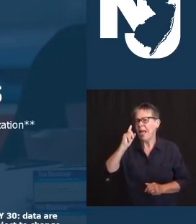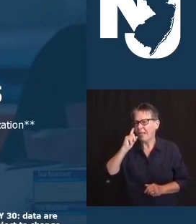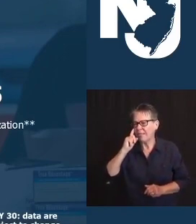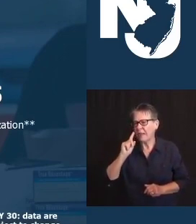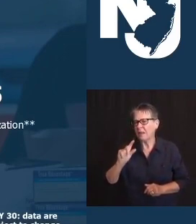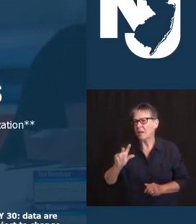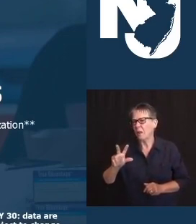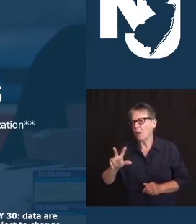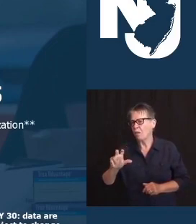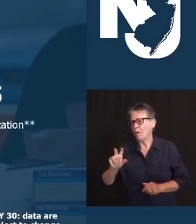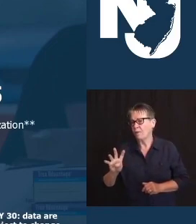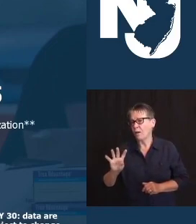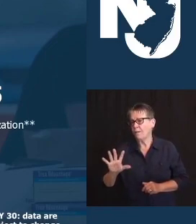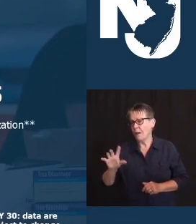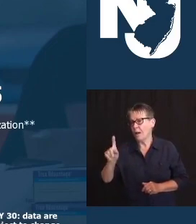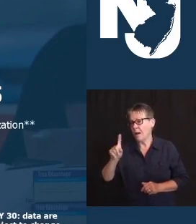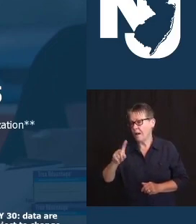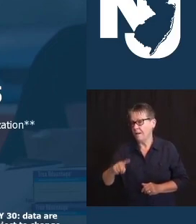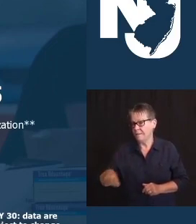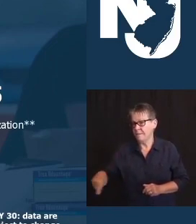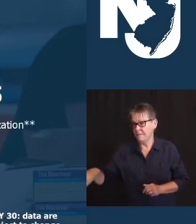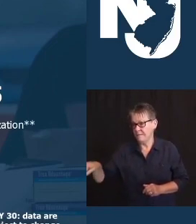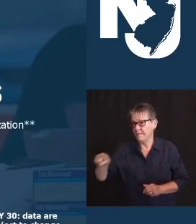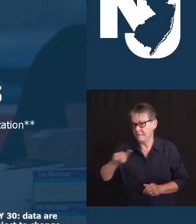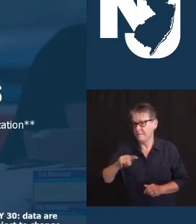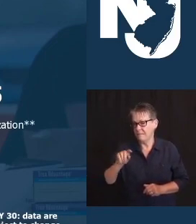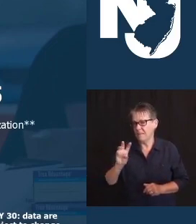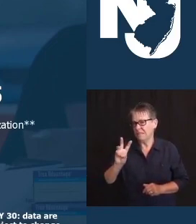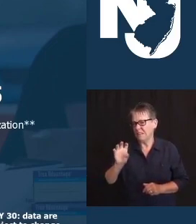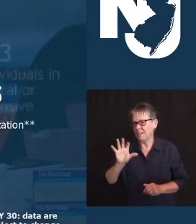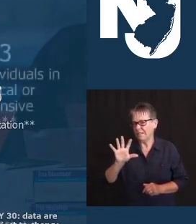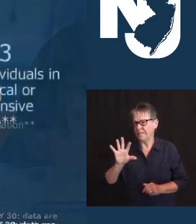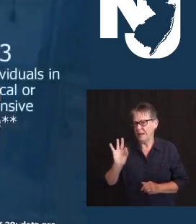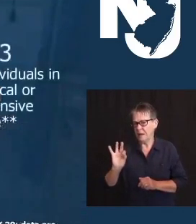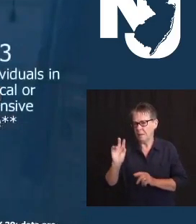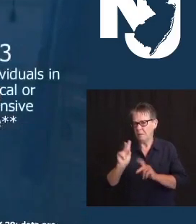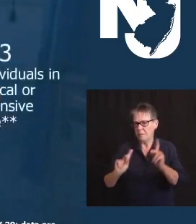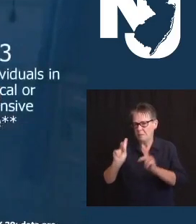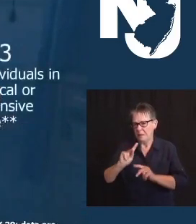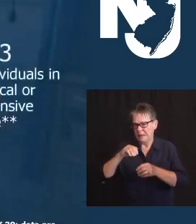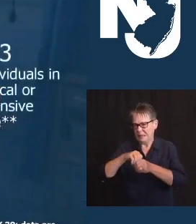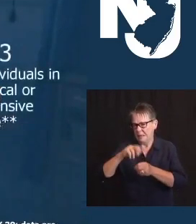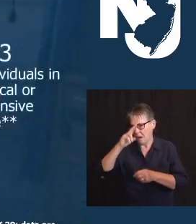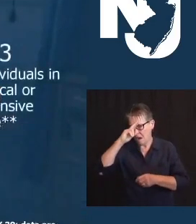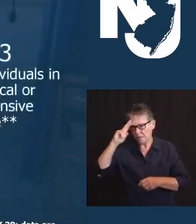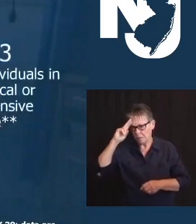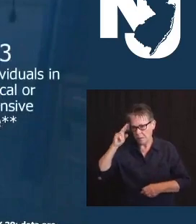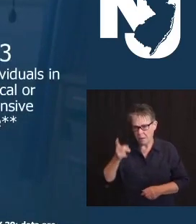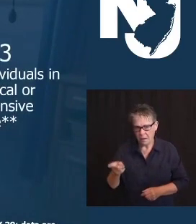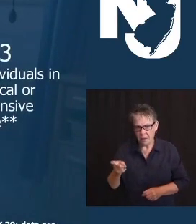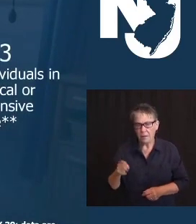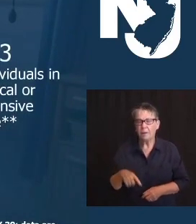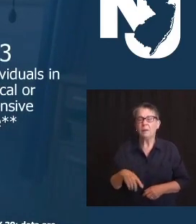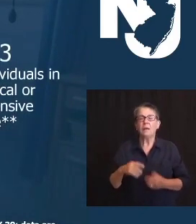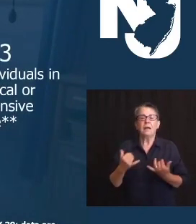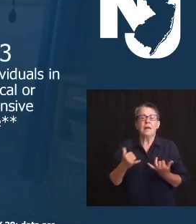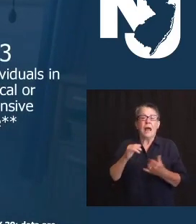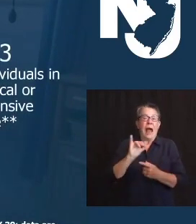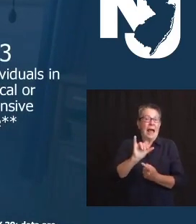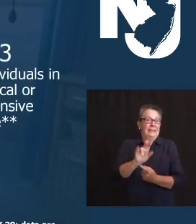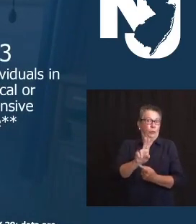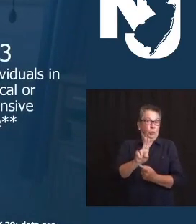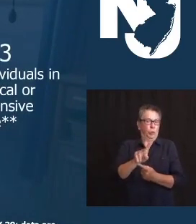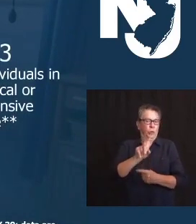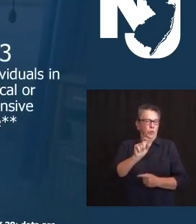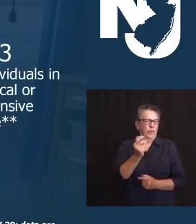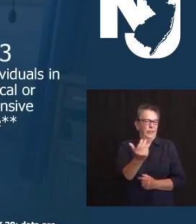results. That's a total of 695 hospitalizations. Of those, 113 required intensive care and